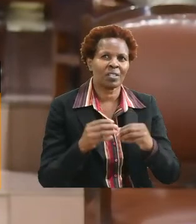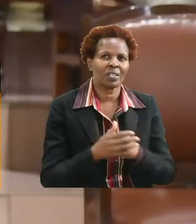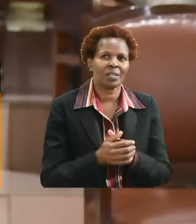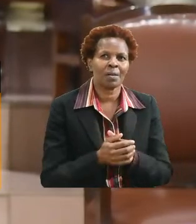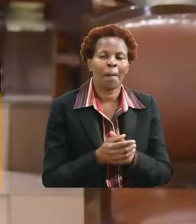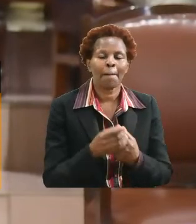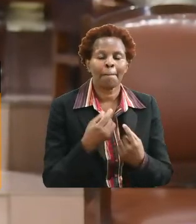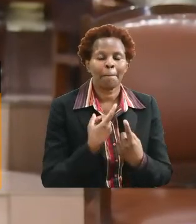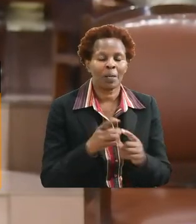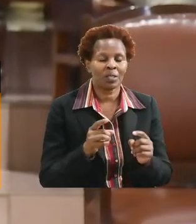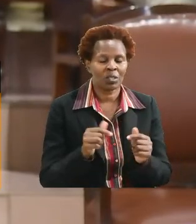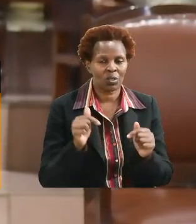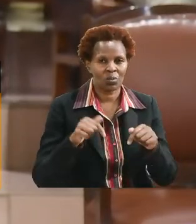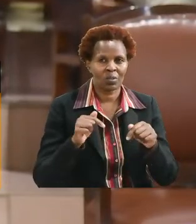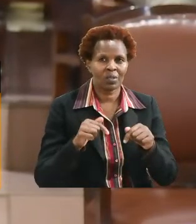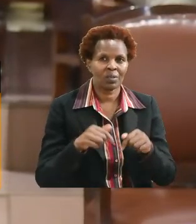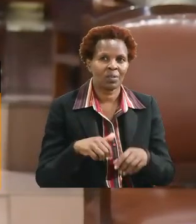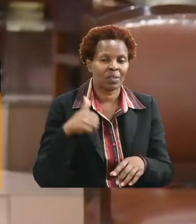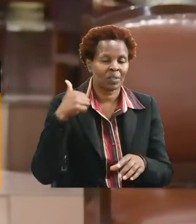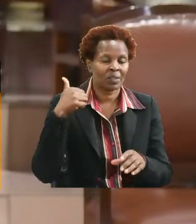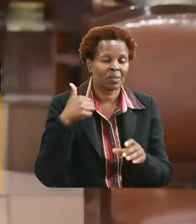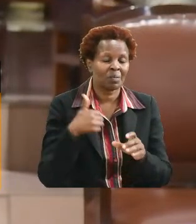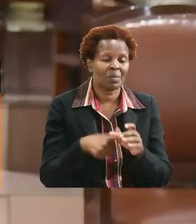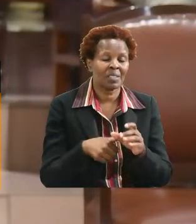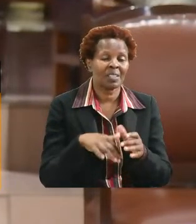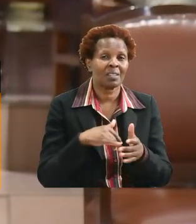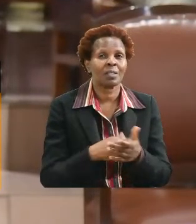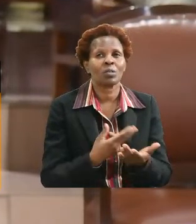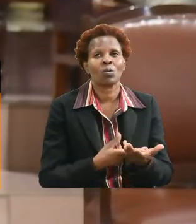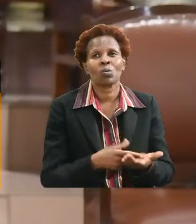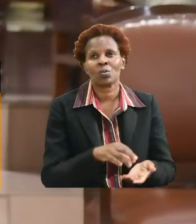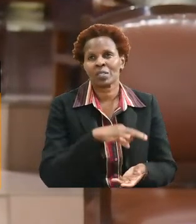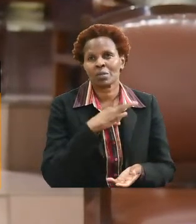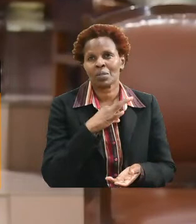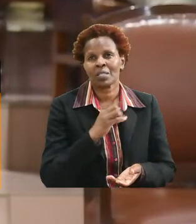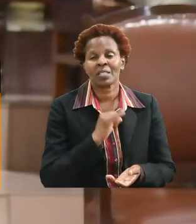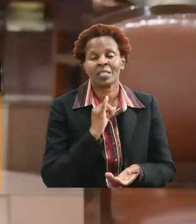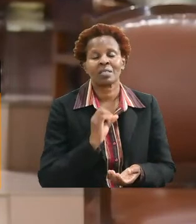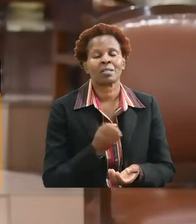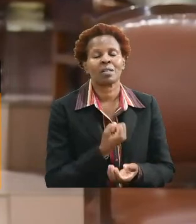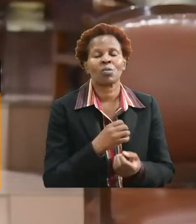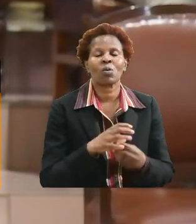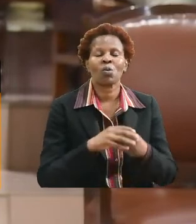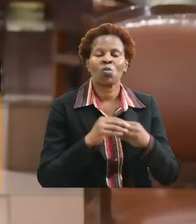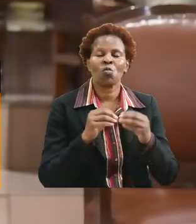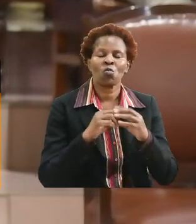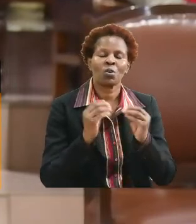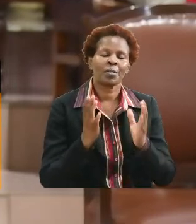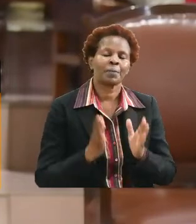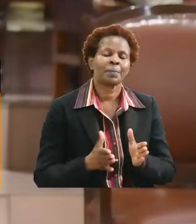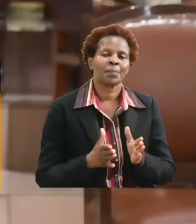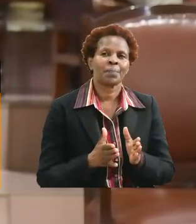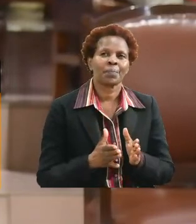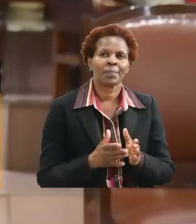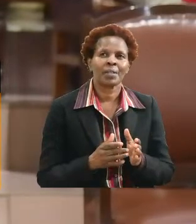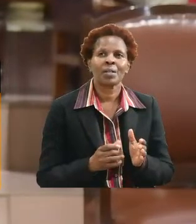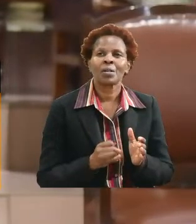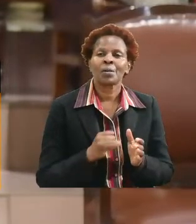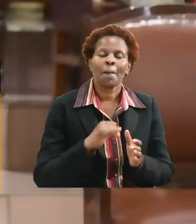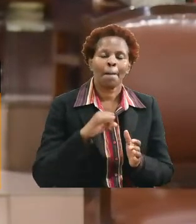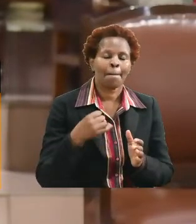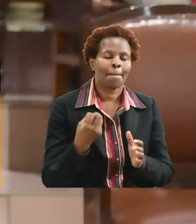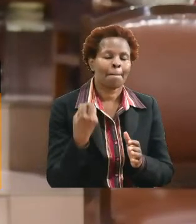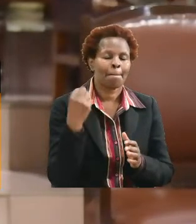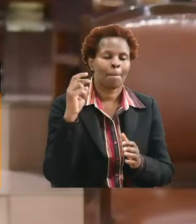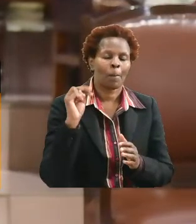today that the Holy Spirit is our Comforter. In John chapter